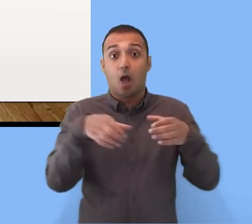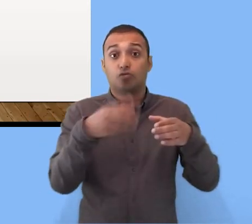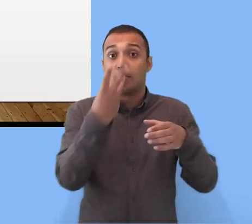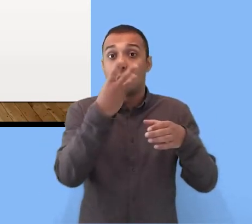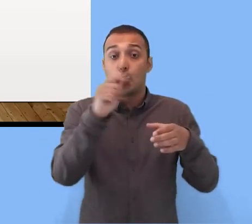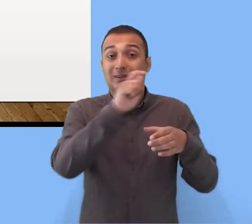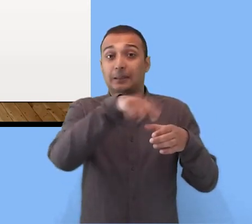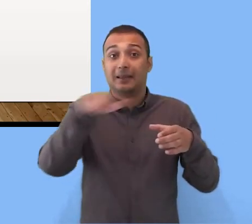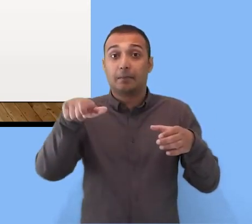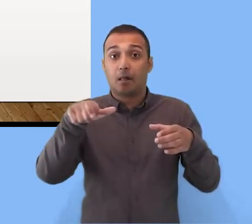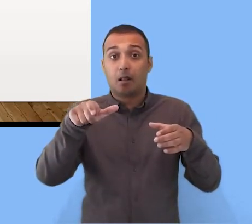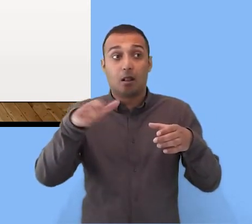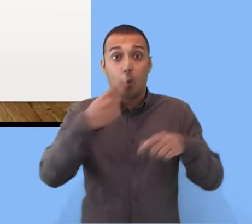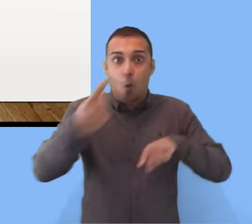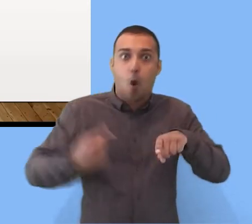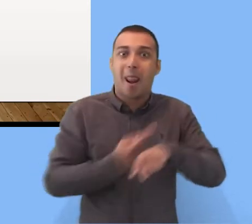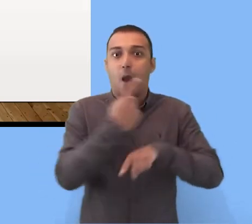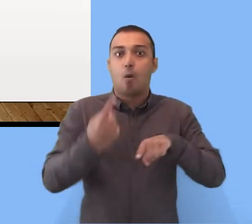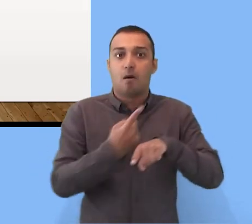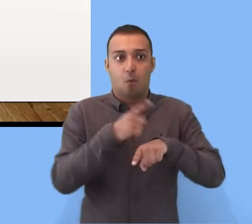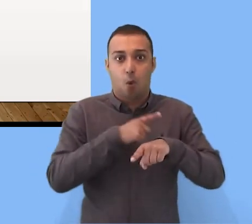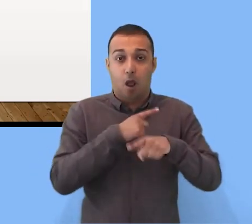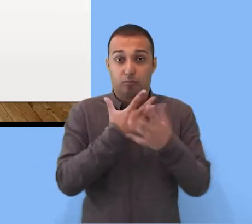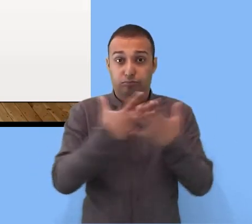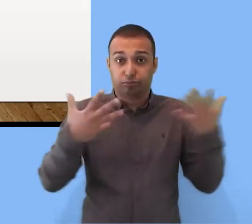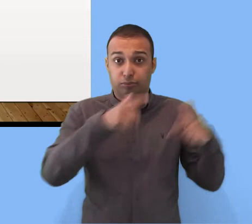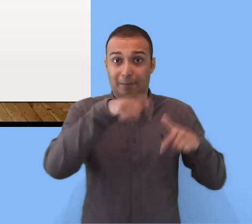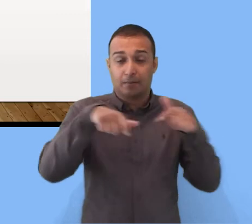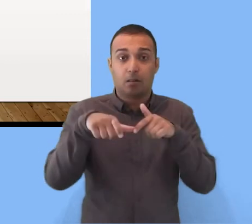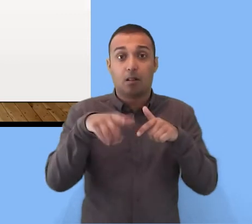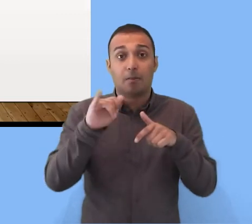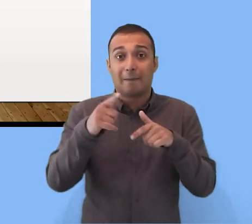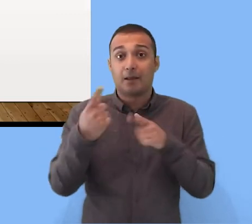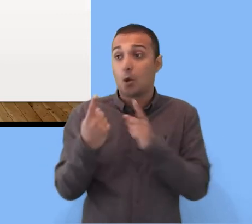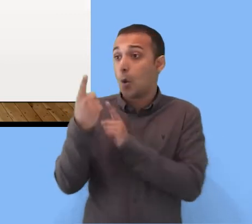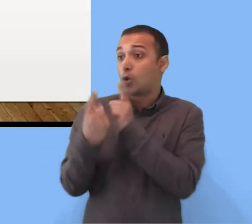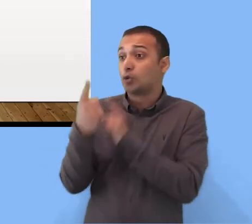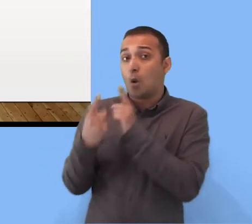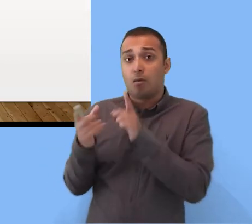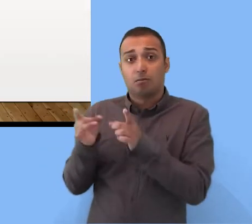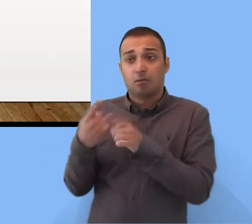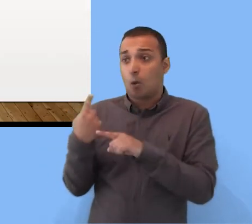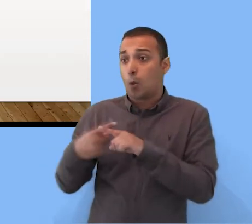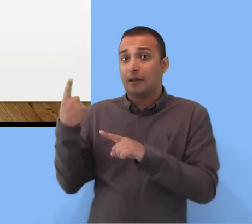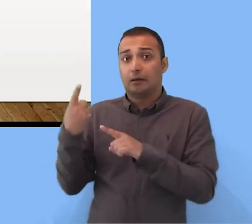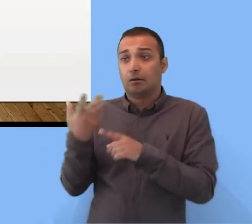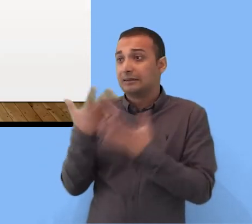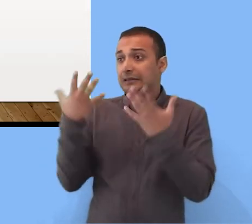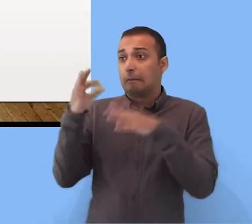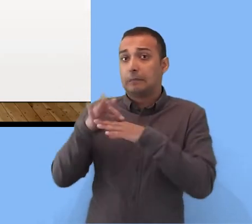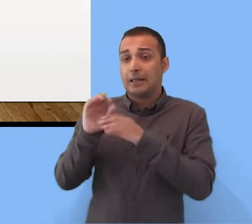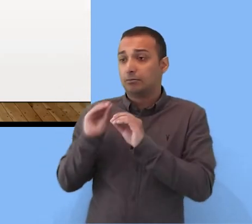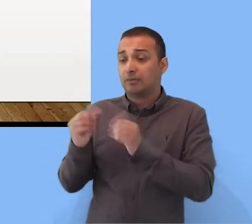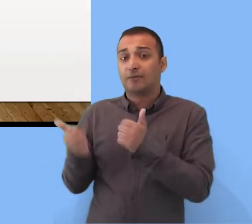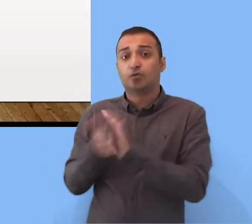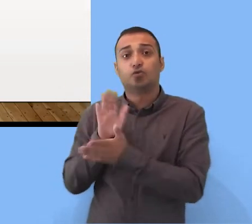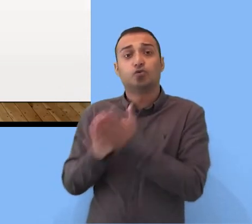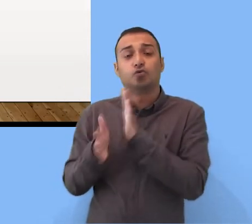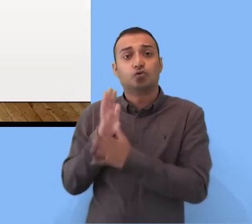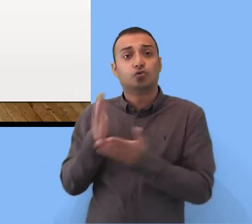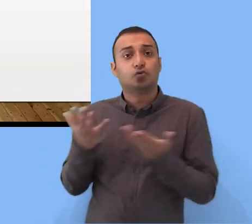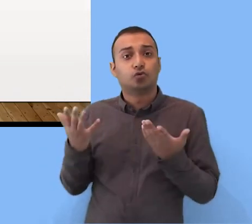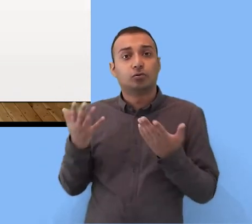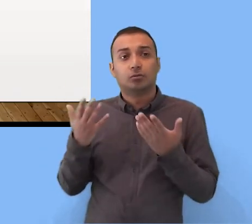don't know that that works as an equivalent. Or they're basing ideas on learning that has been lost